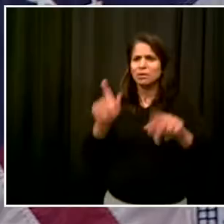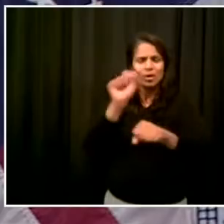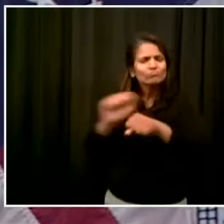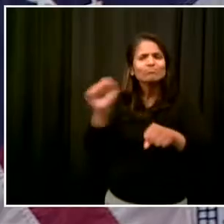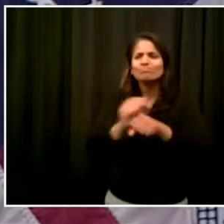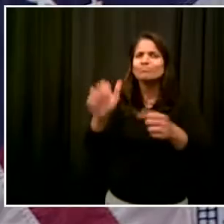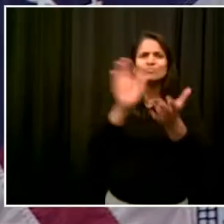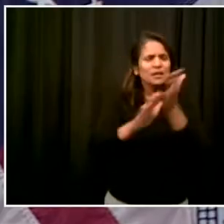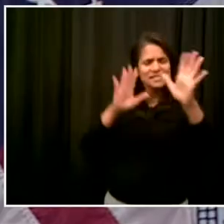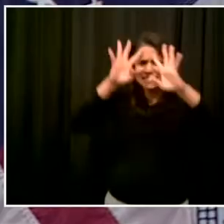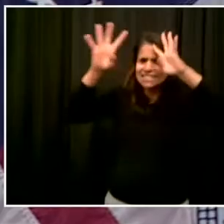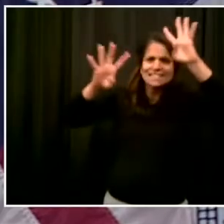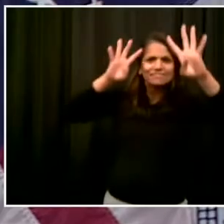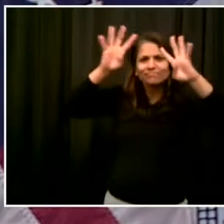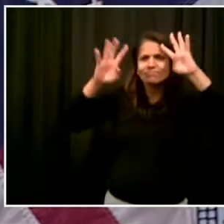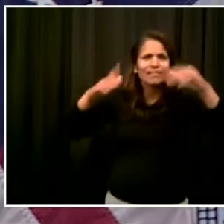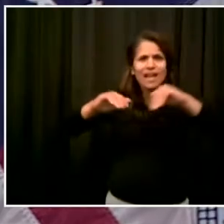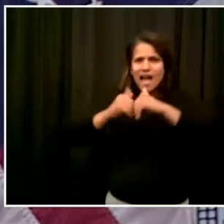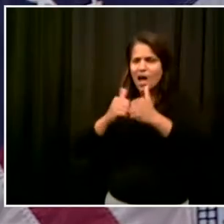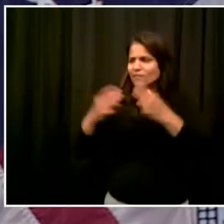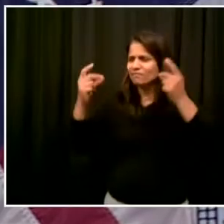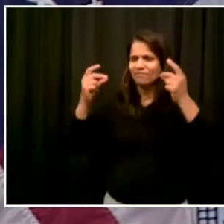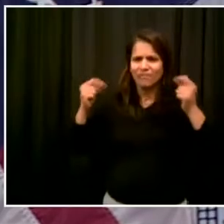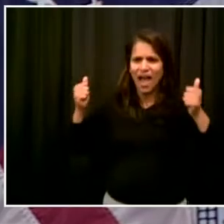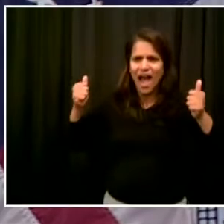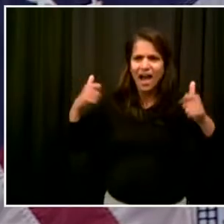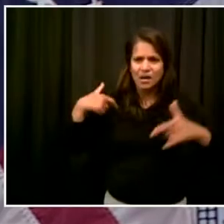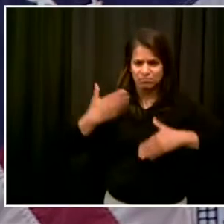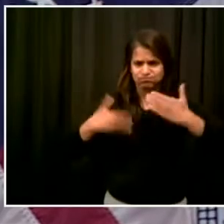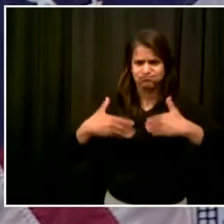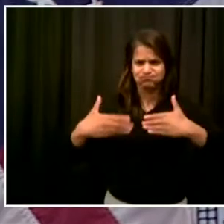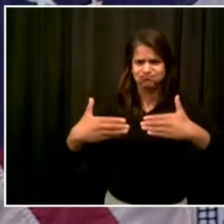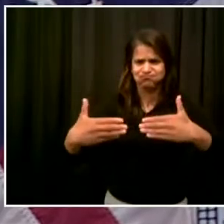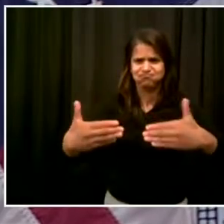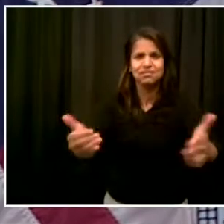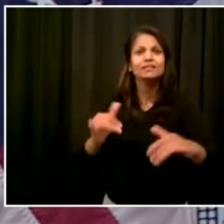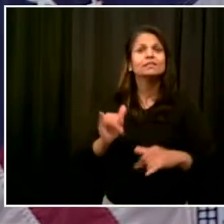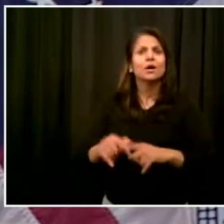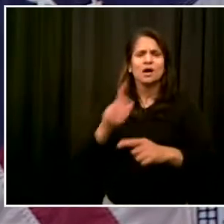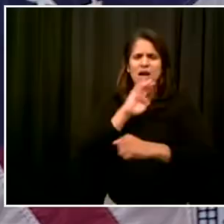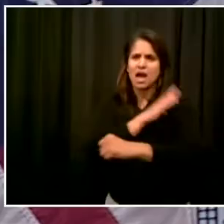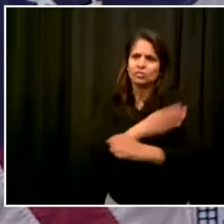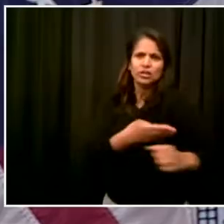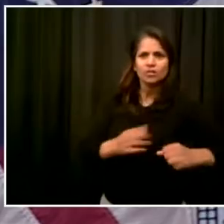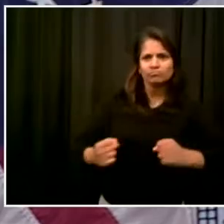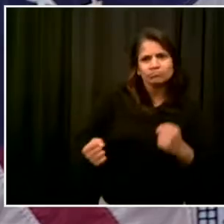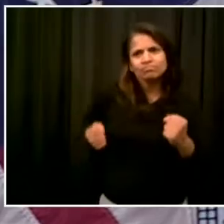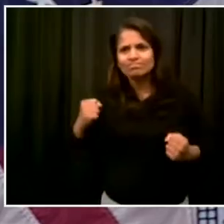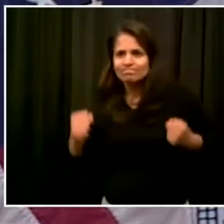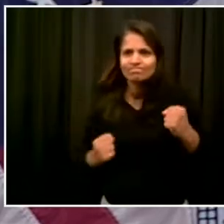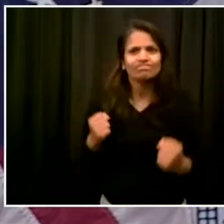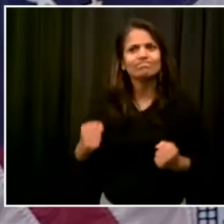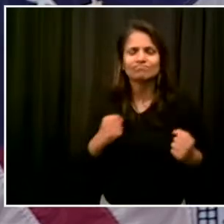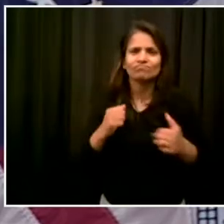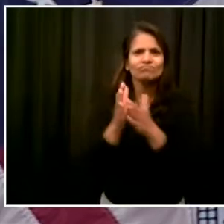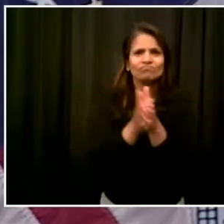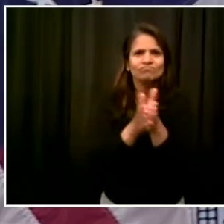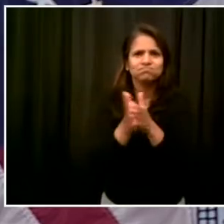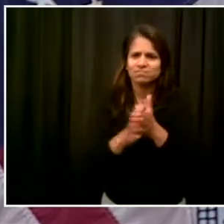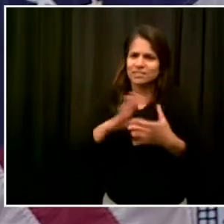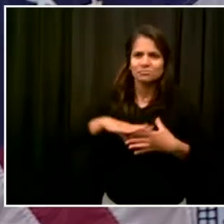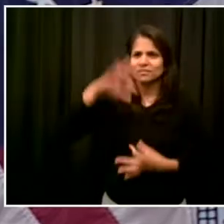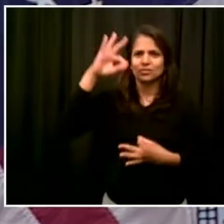and bringing out that ingenuity, that energy, that incredible New York spirit as we go through these next days